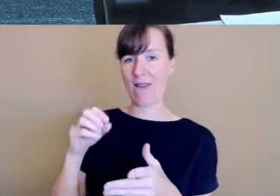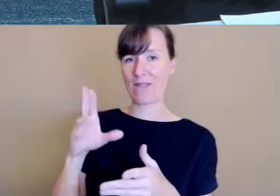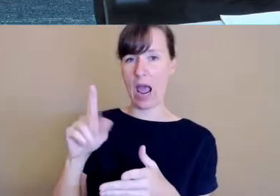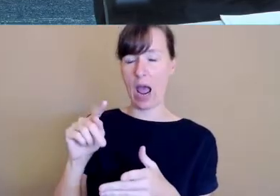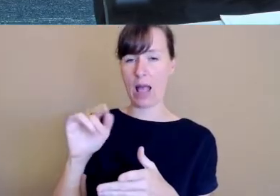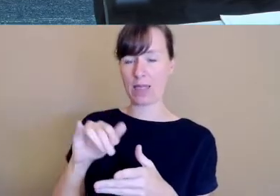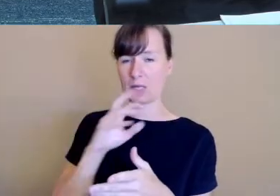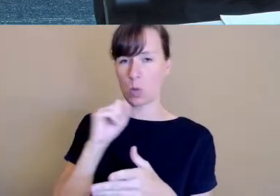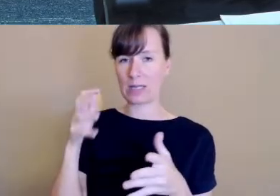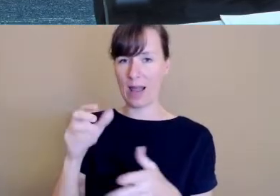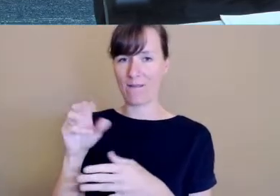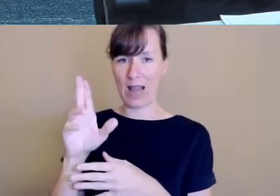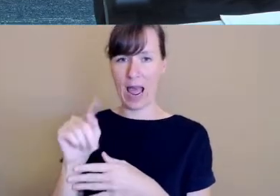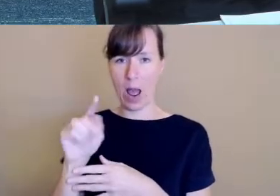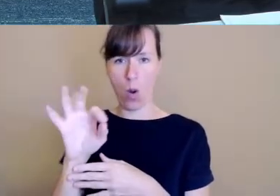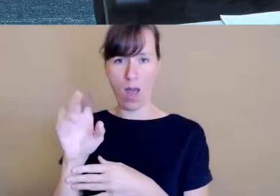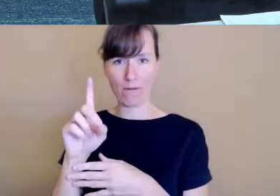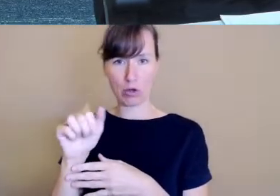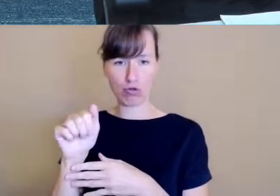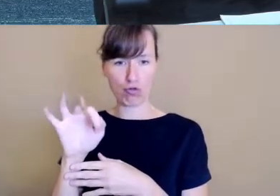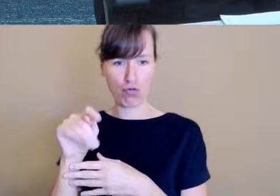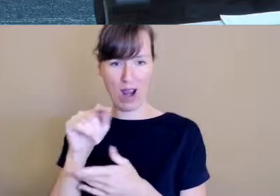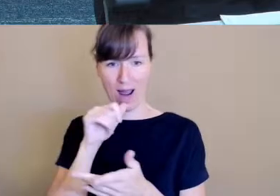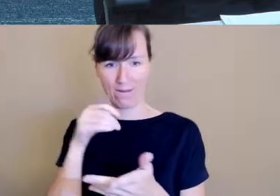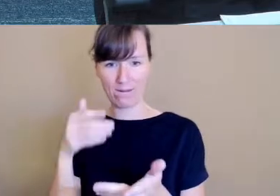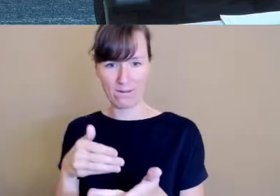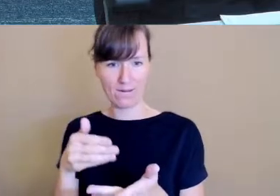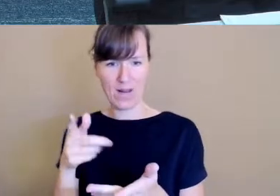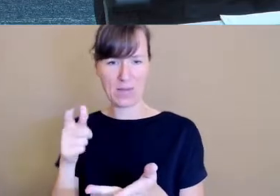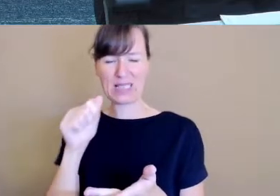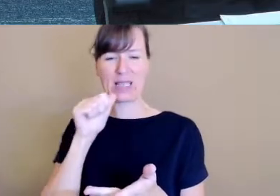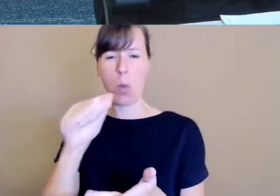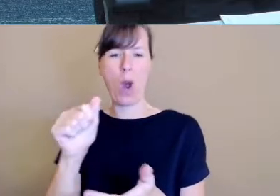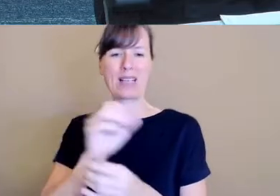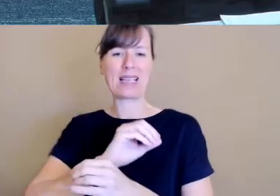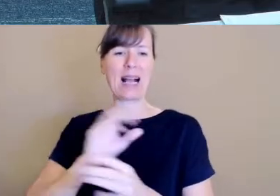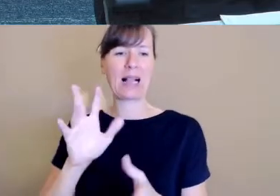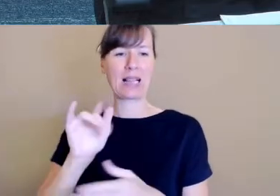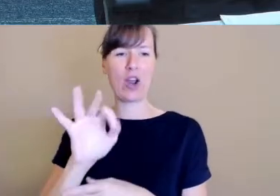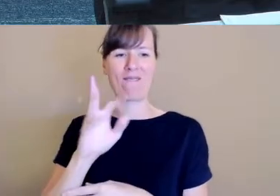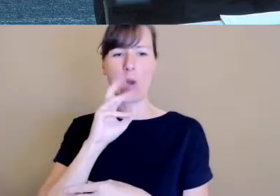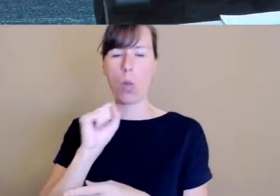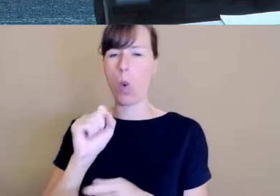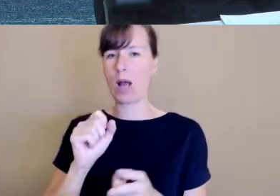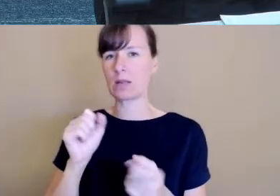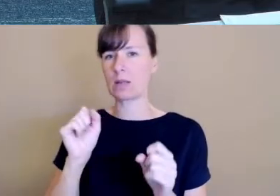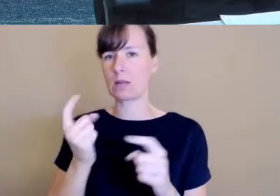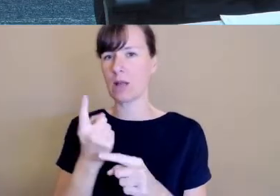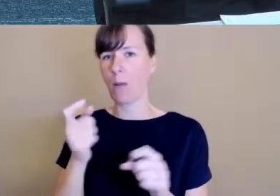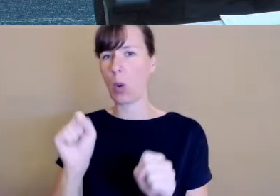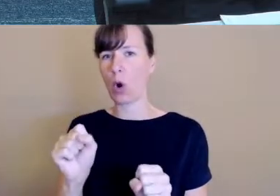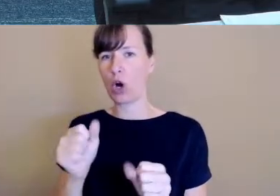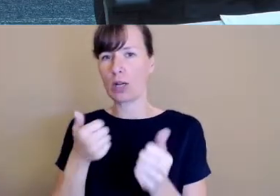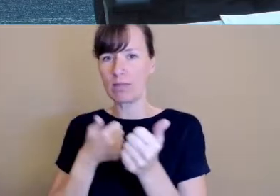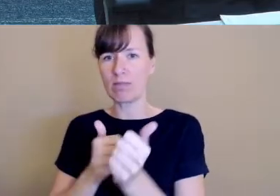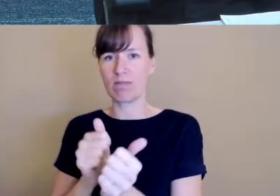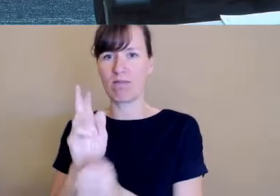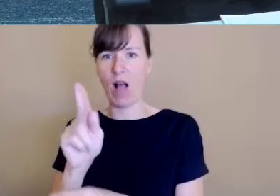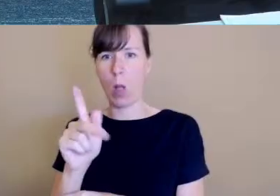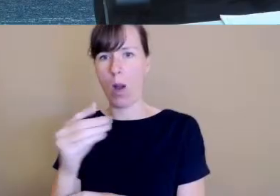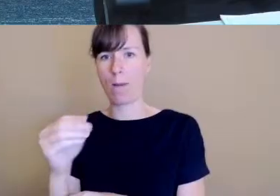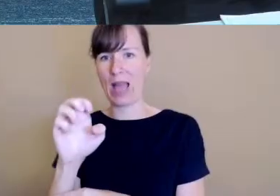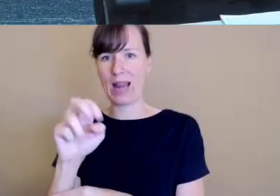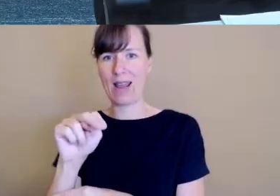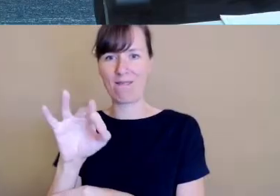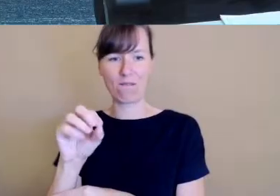meaningful, and whether or not us requiring this in the MOU is the proper placement, or if it would be